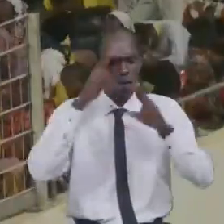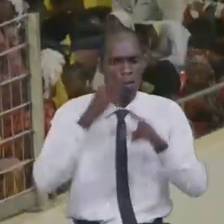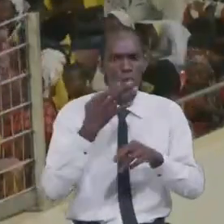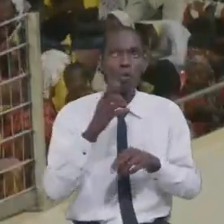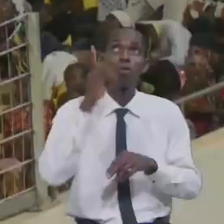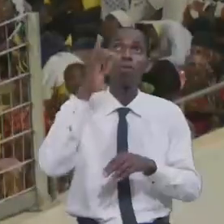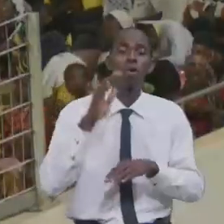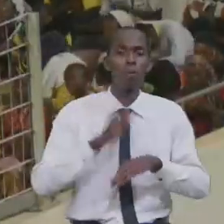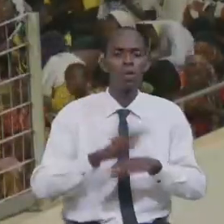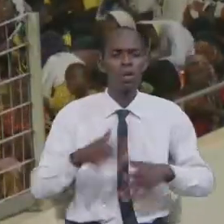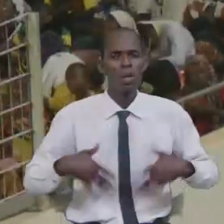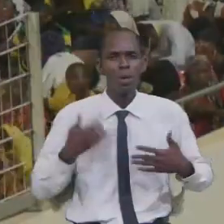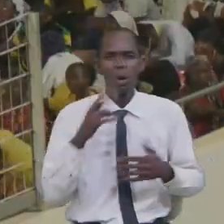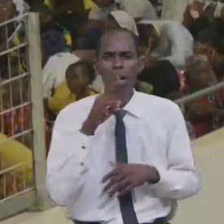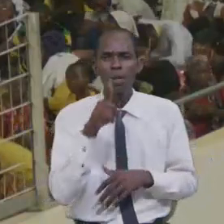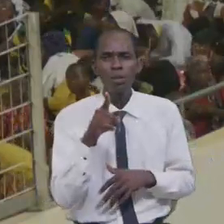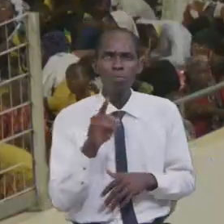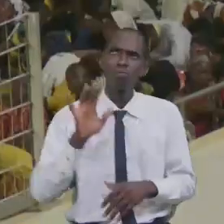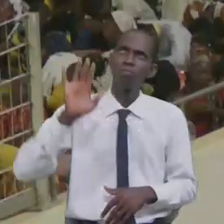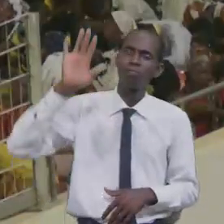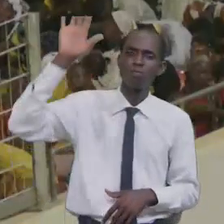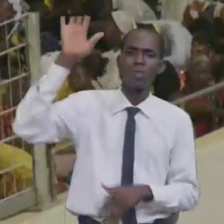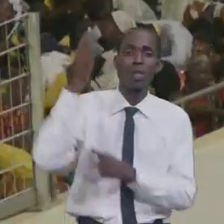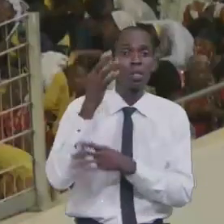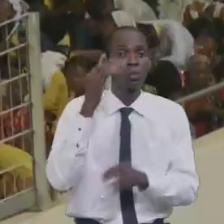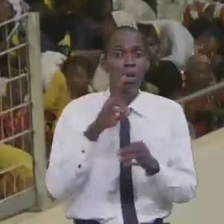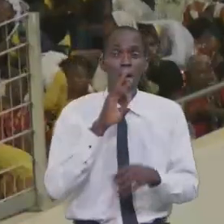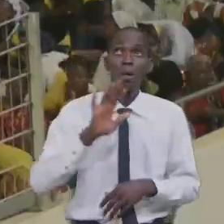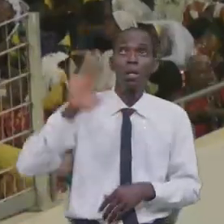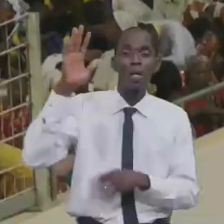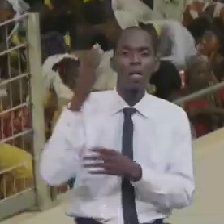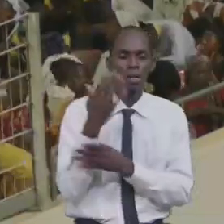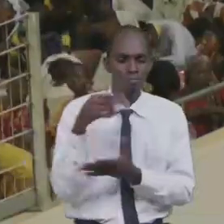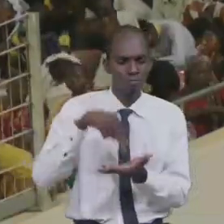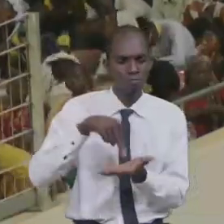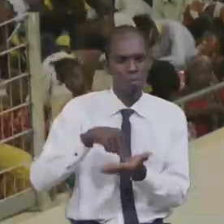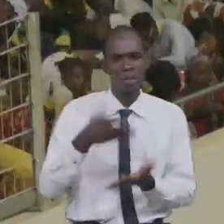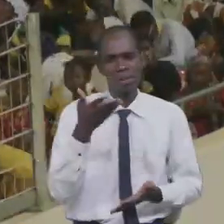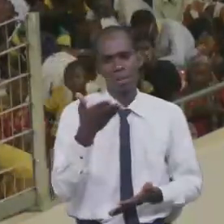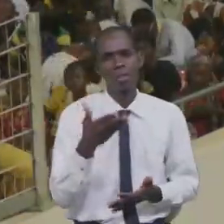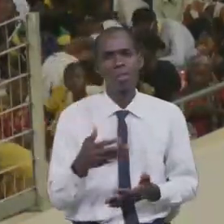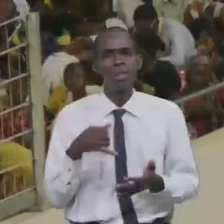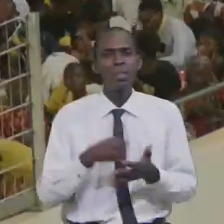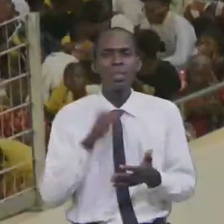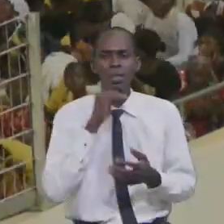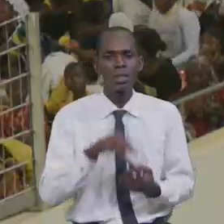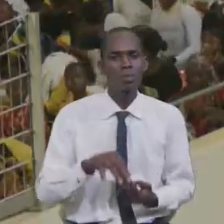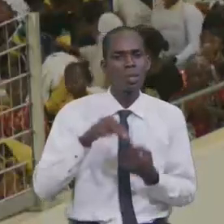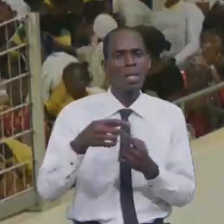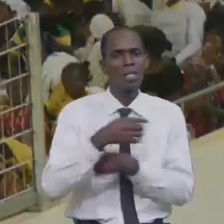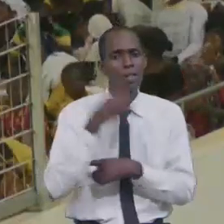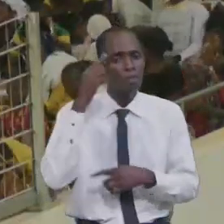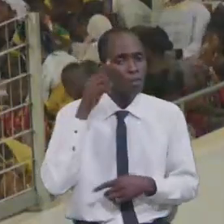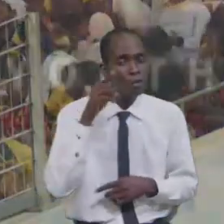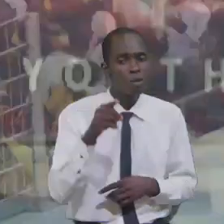life. Where are you? Raise up your hand. If you are raising up your hand, stand up right there. It's a special day for you, and it's